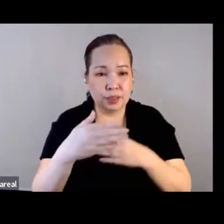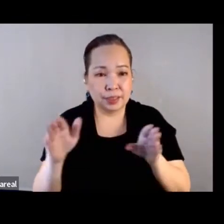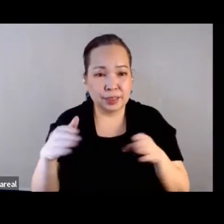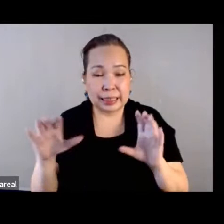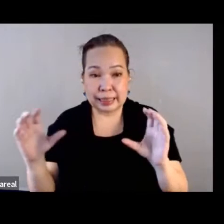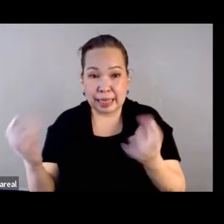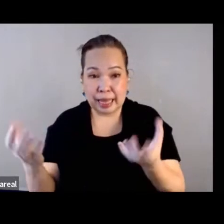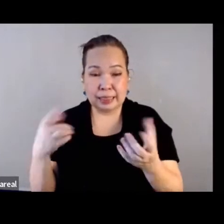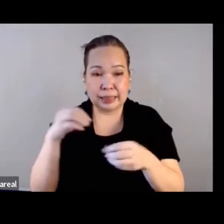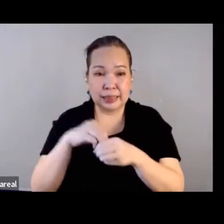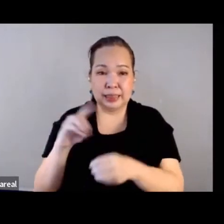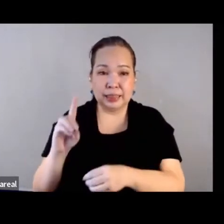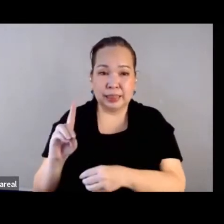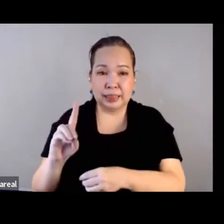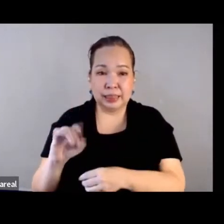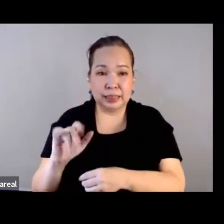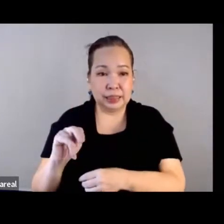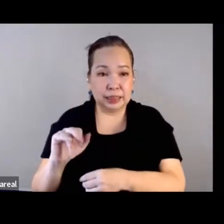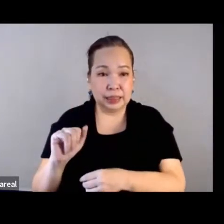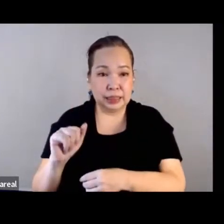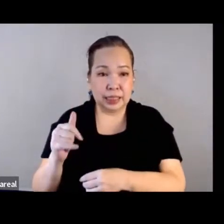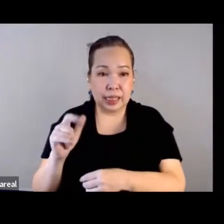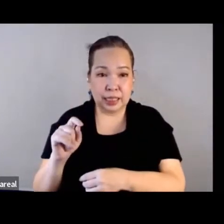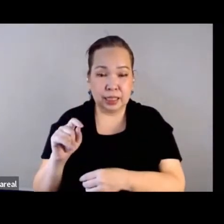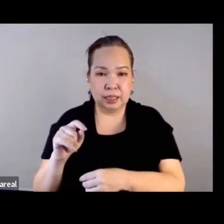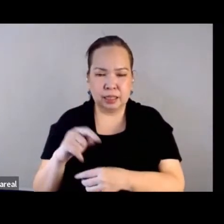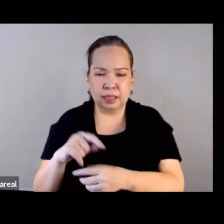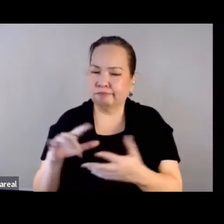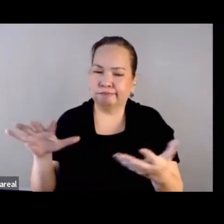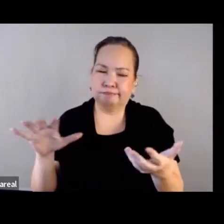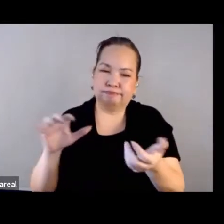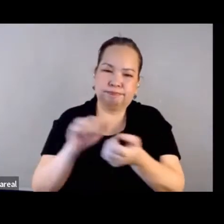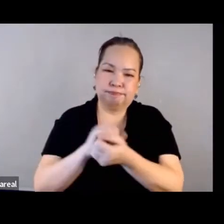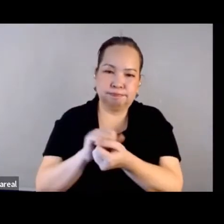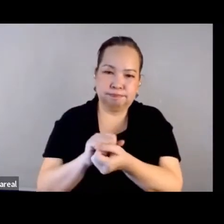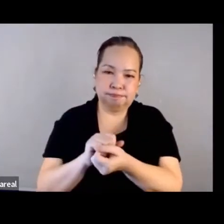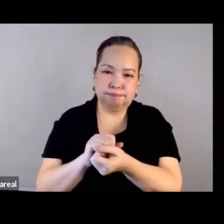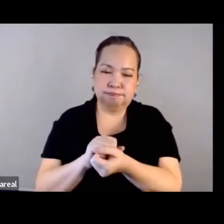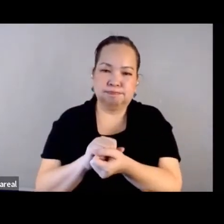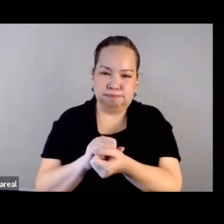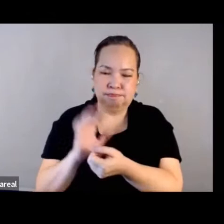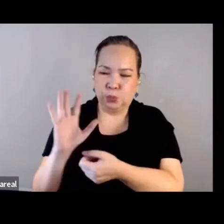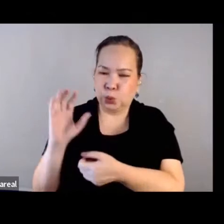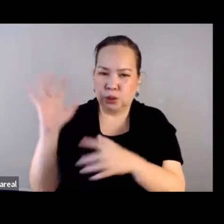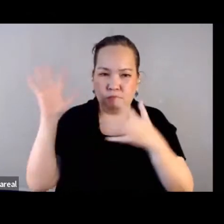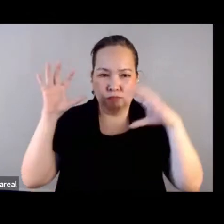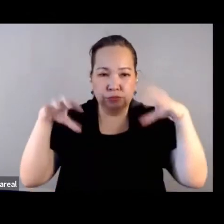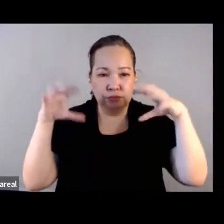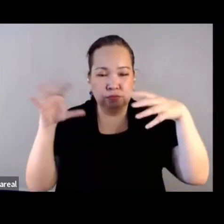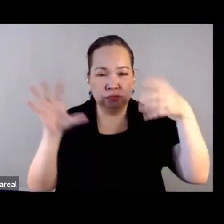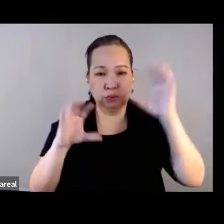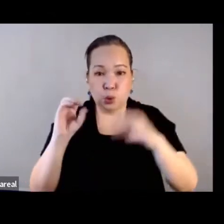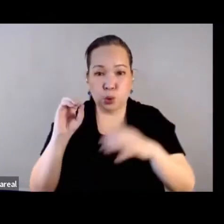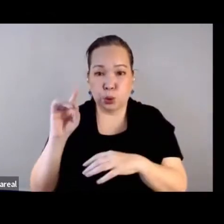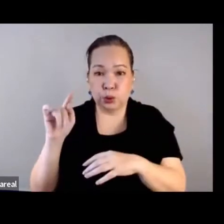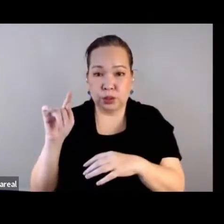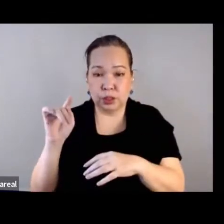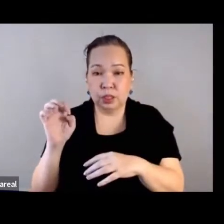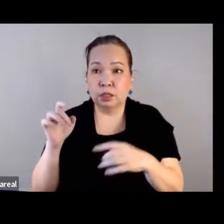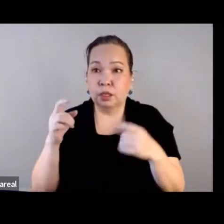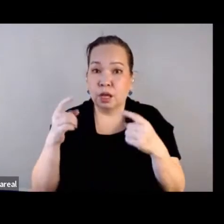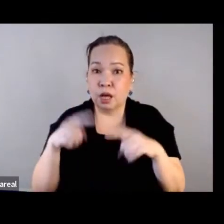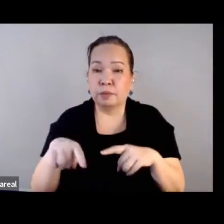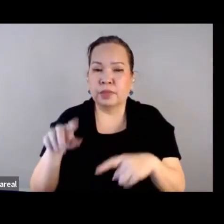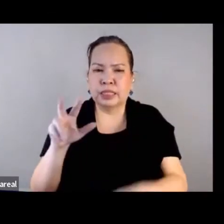alone were totally damaged by Odette. As a consequence, 354 classrooms need